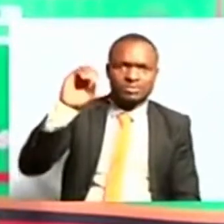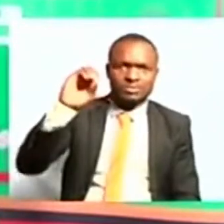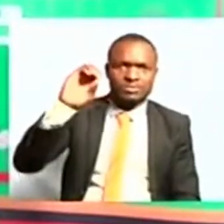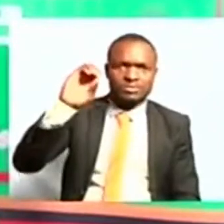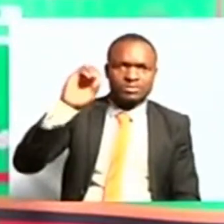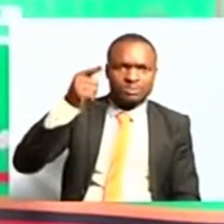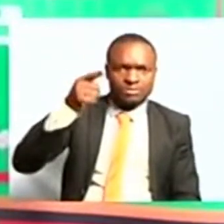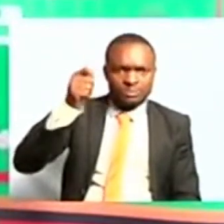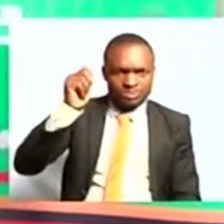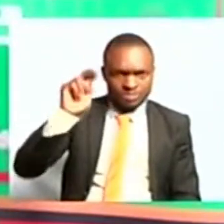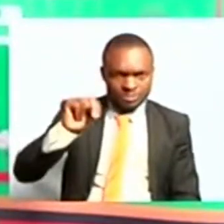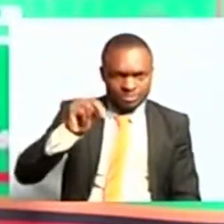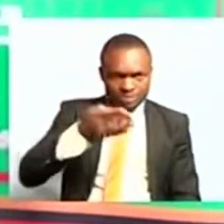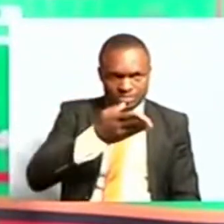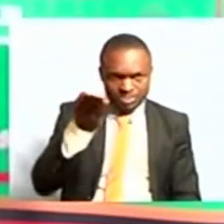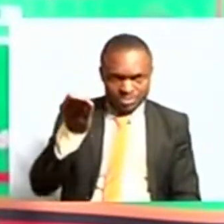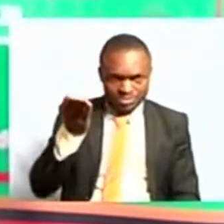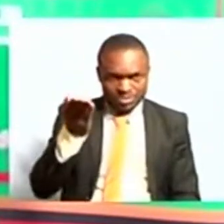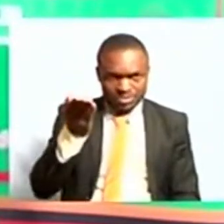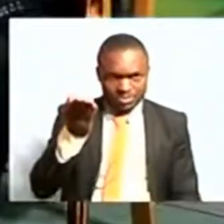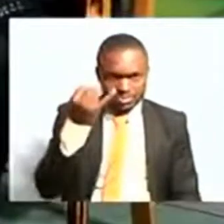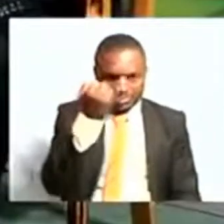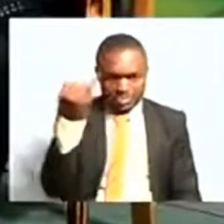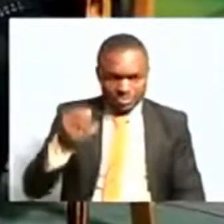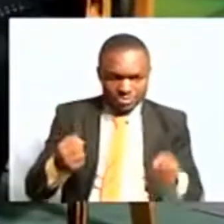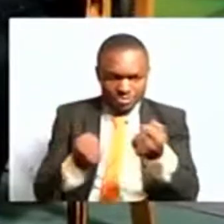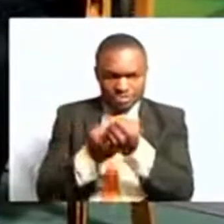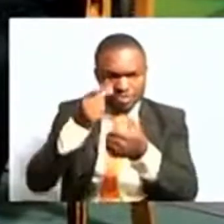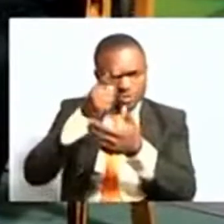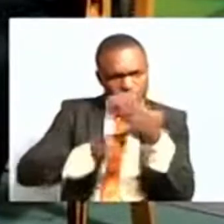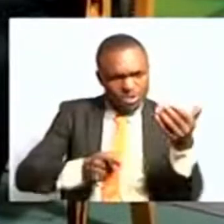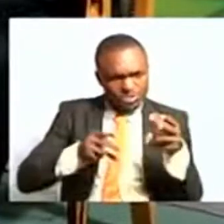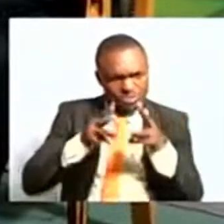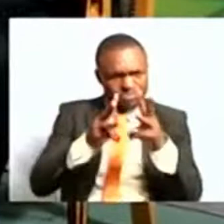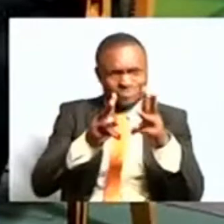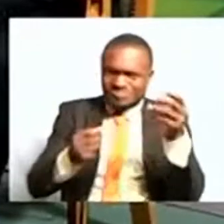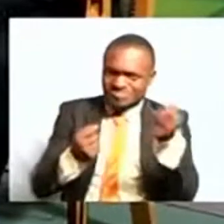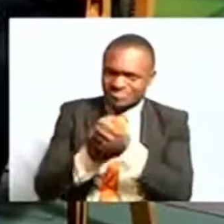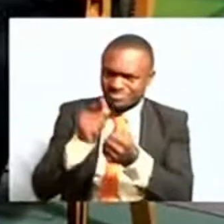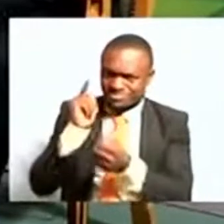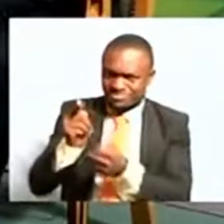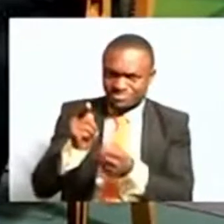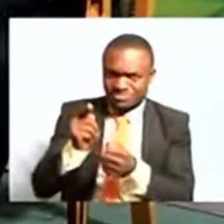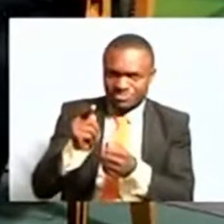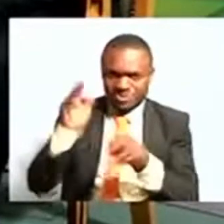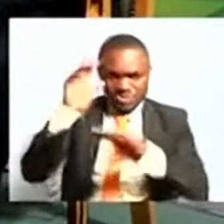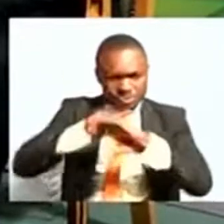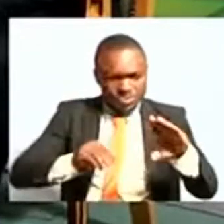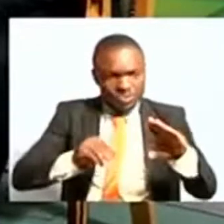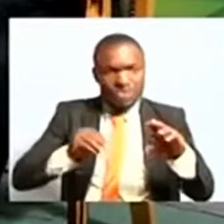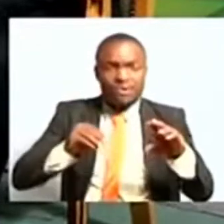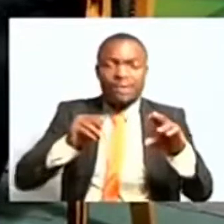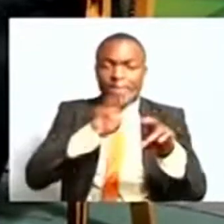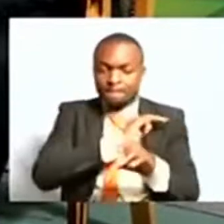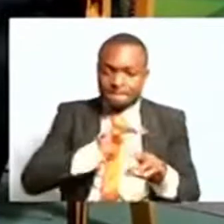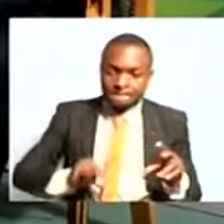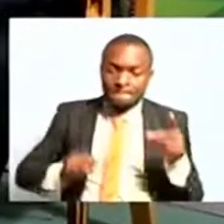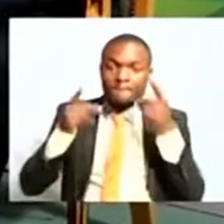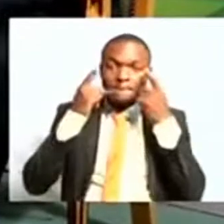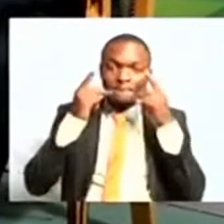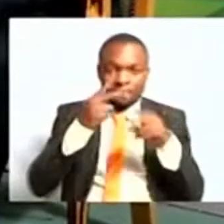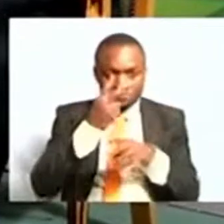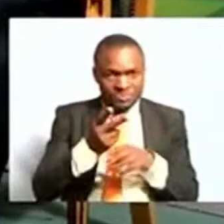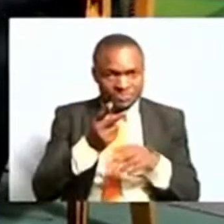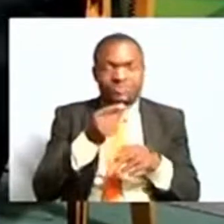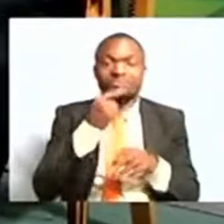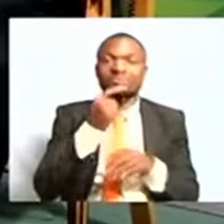of support. In what form of support are you calling on the members of the public? Of course, we are looking at you